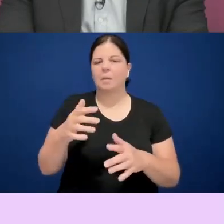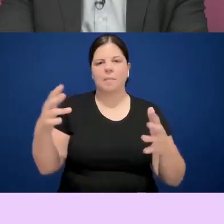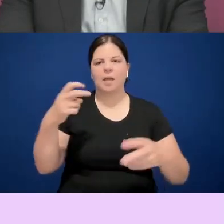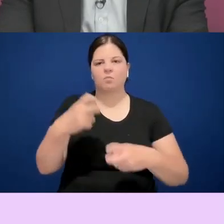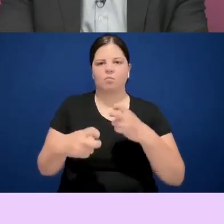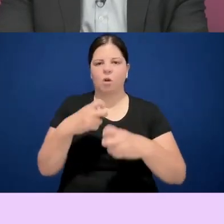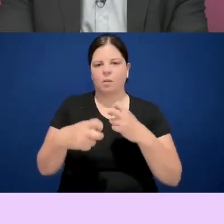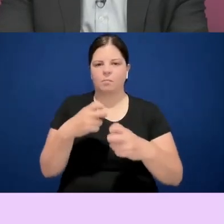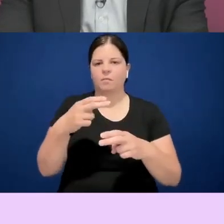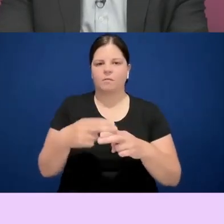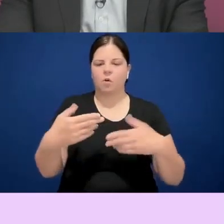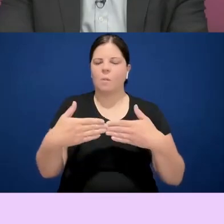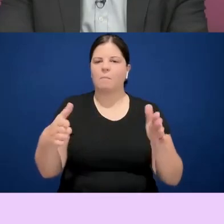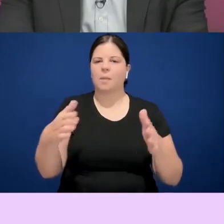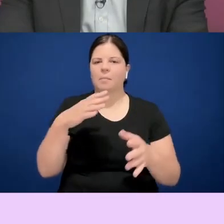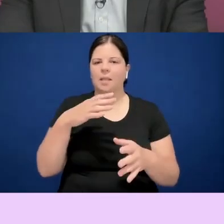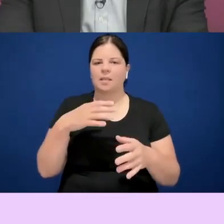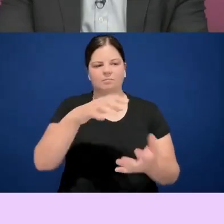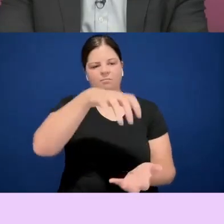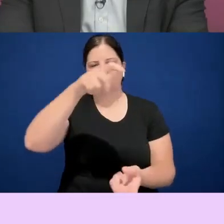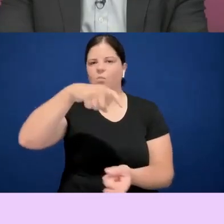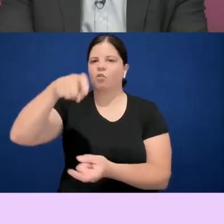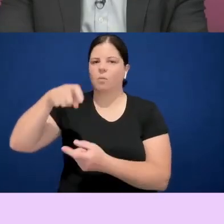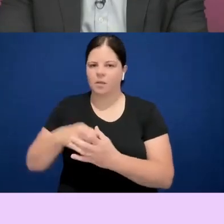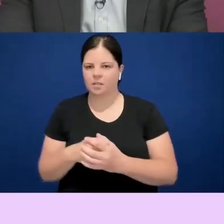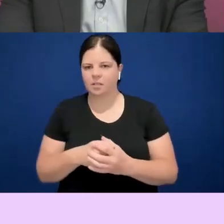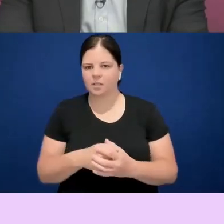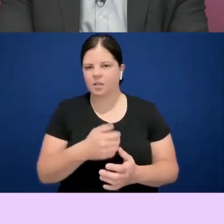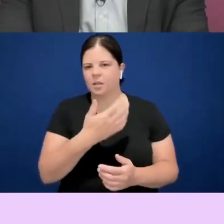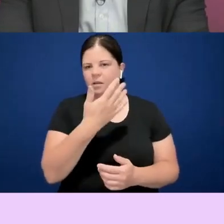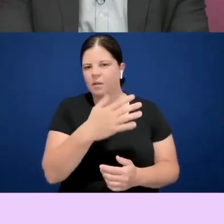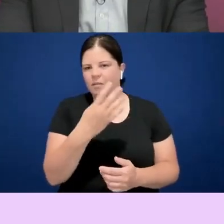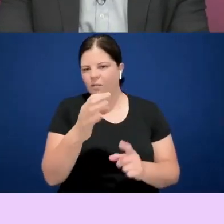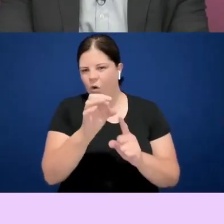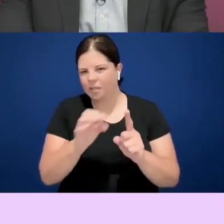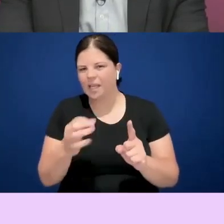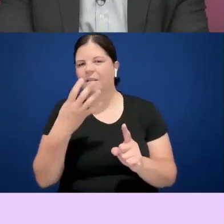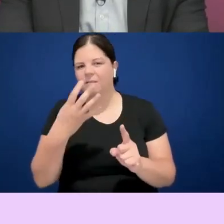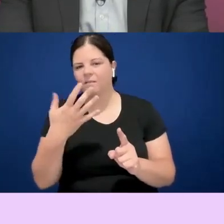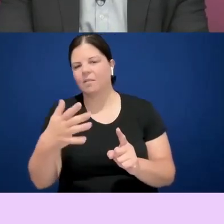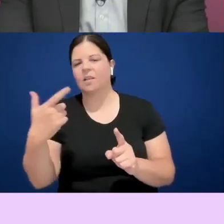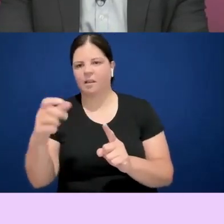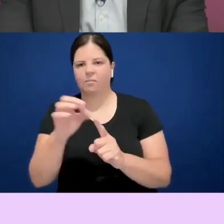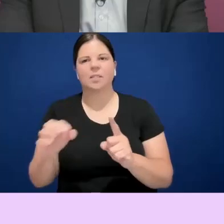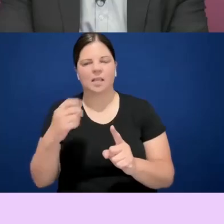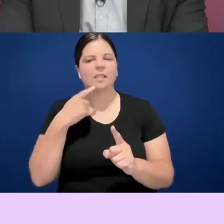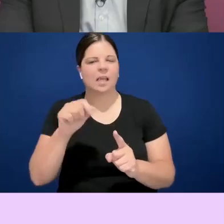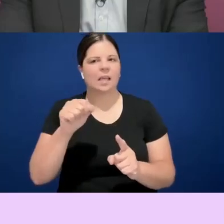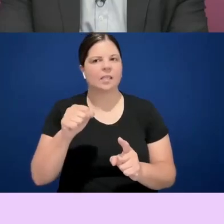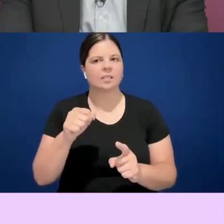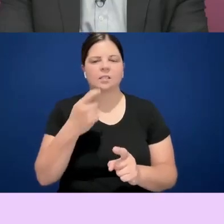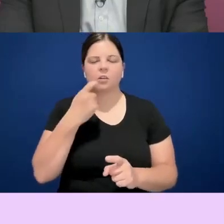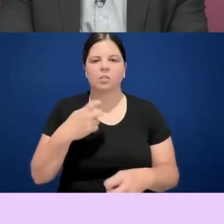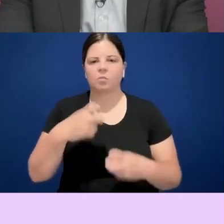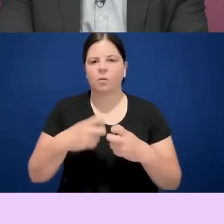sector procurement. That was 50% and 54% respectively. Across business suppliers, the 3 greatest